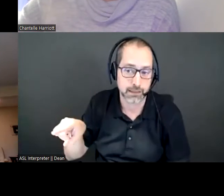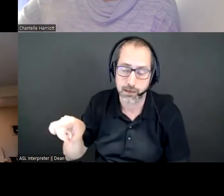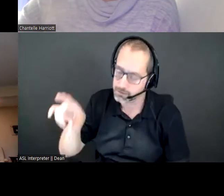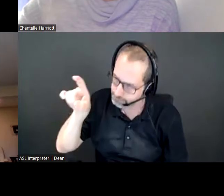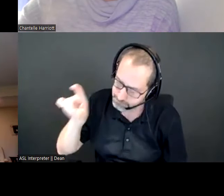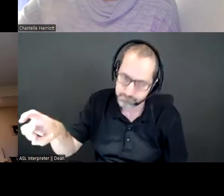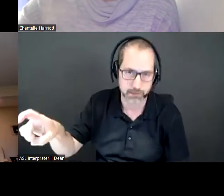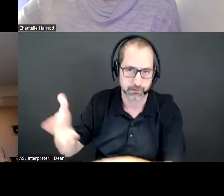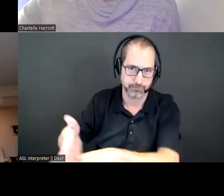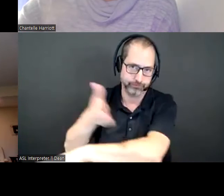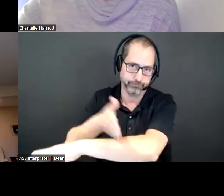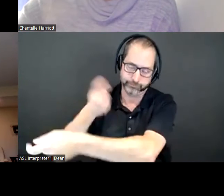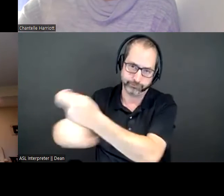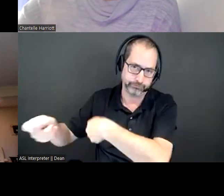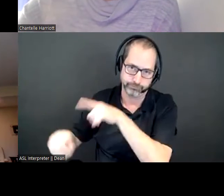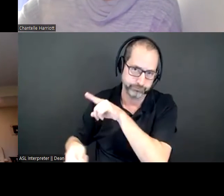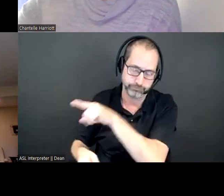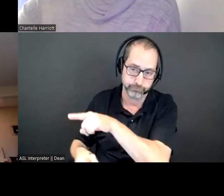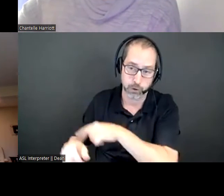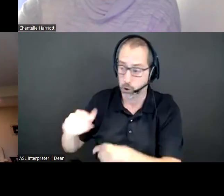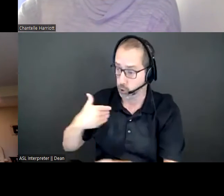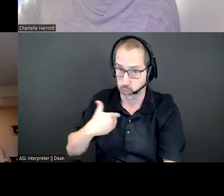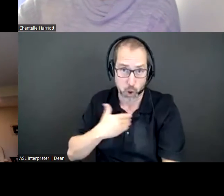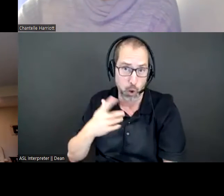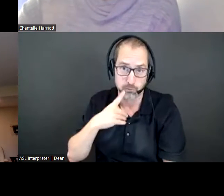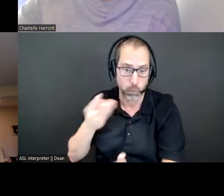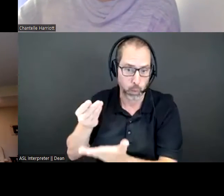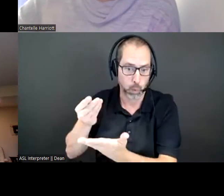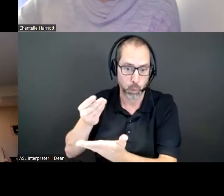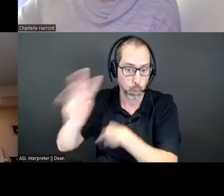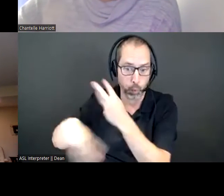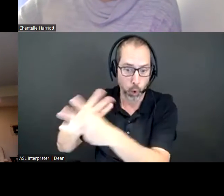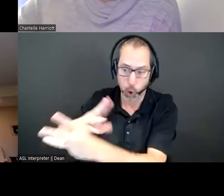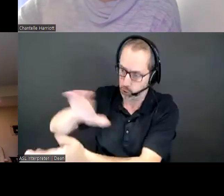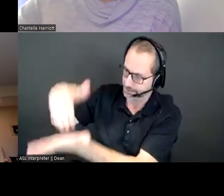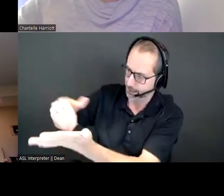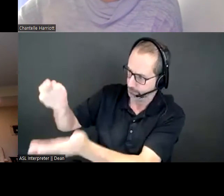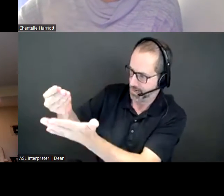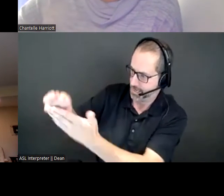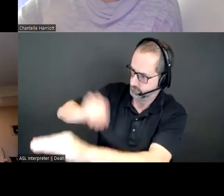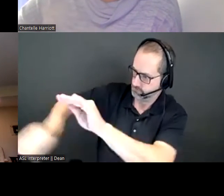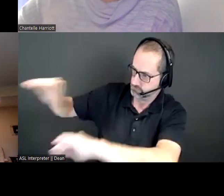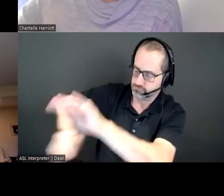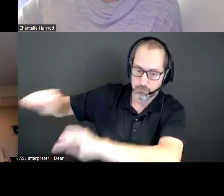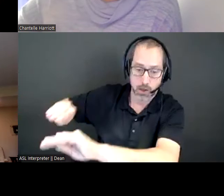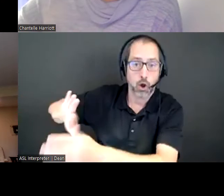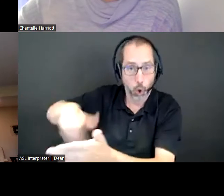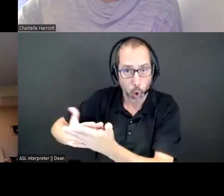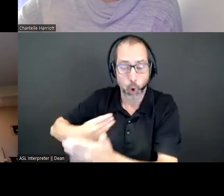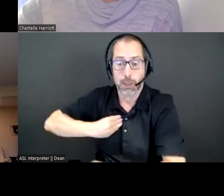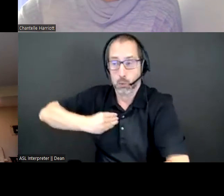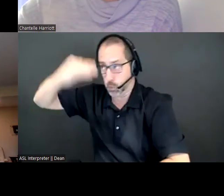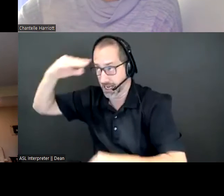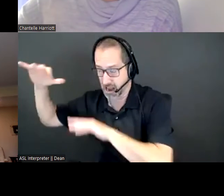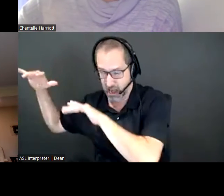Toronto is a financial center, and all the structures of white colonialism exist